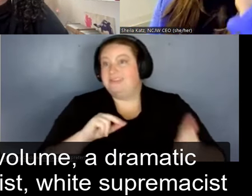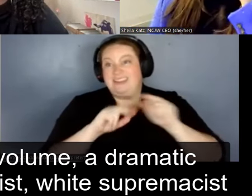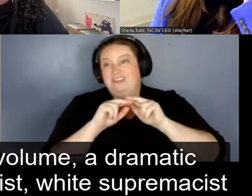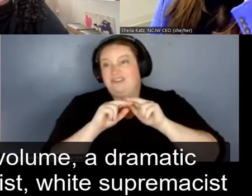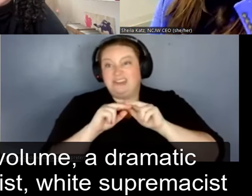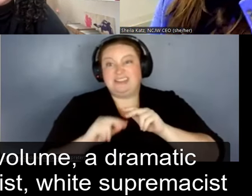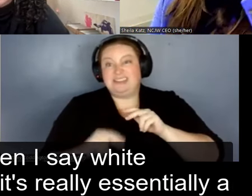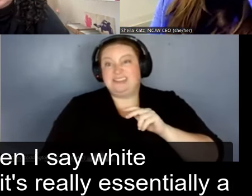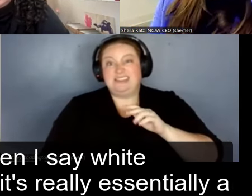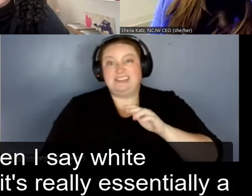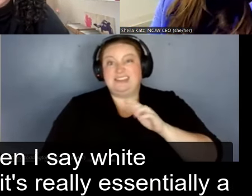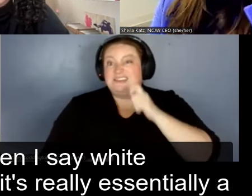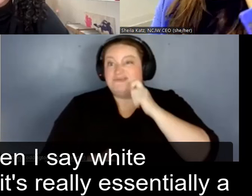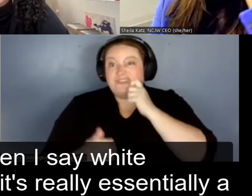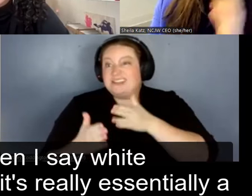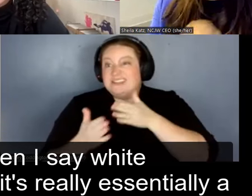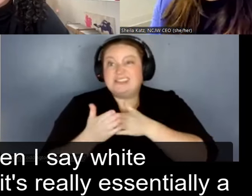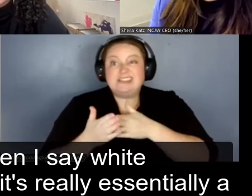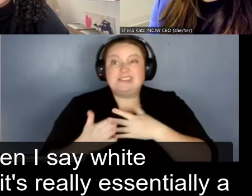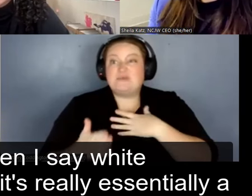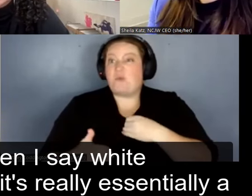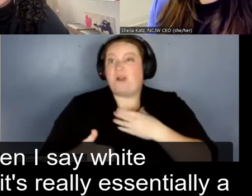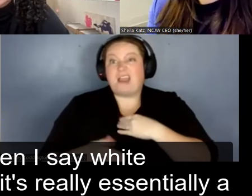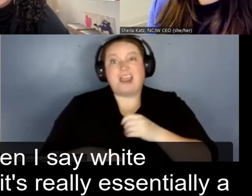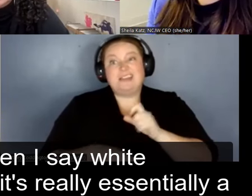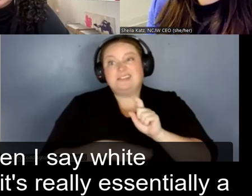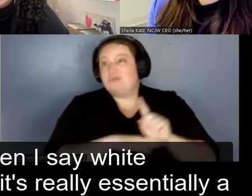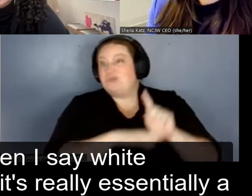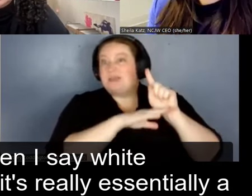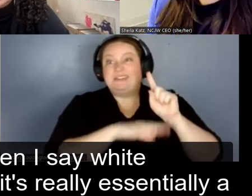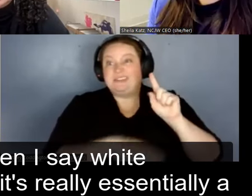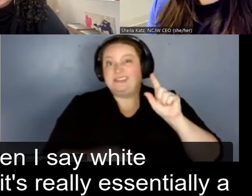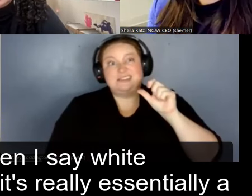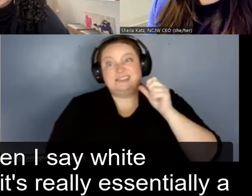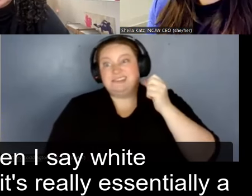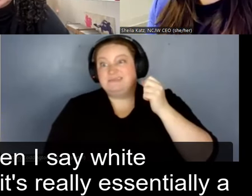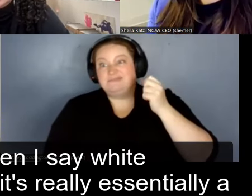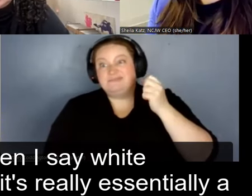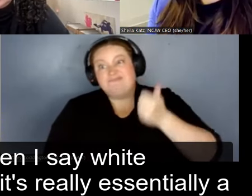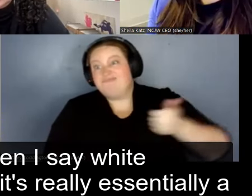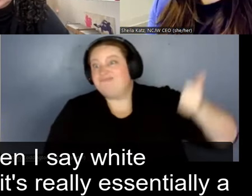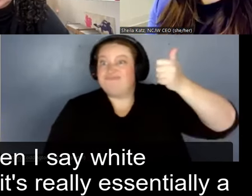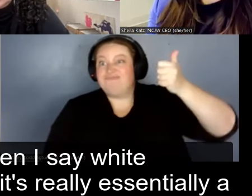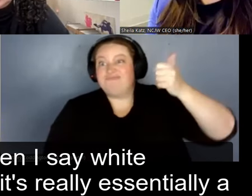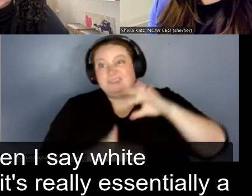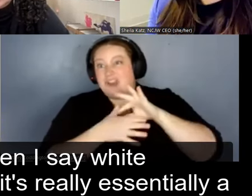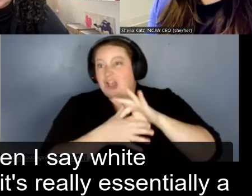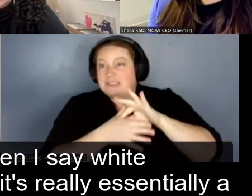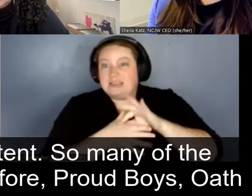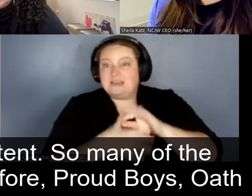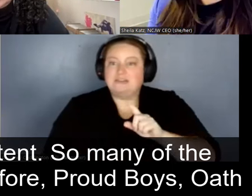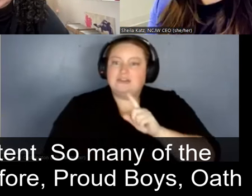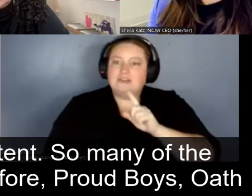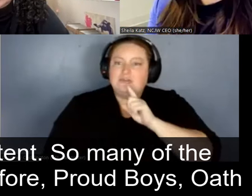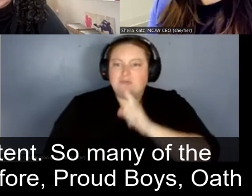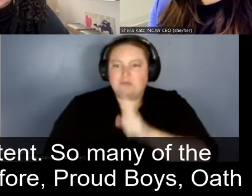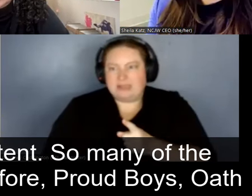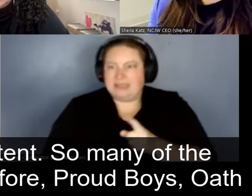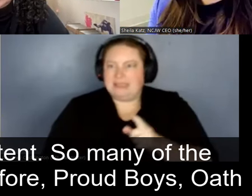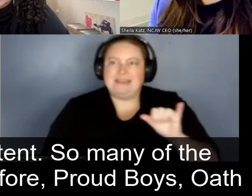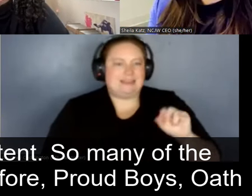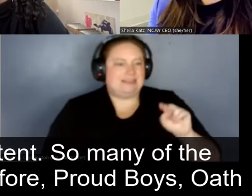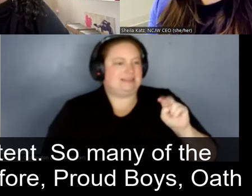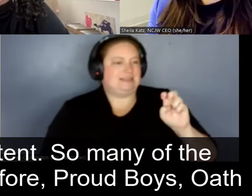white supremacist content. And I have to say, when I say white supremacist content, is really essentially a cousin or a twin of the